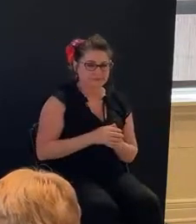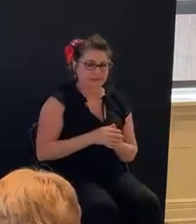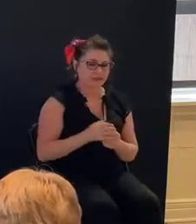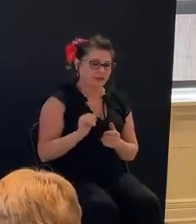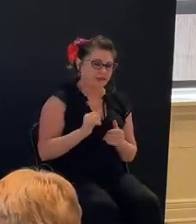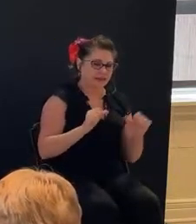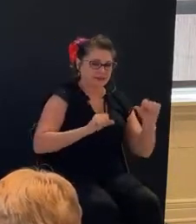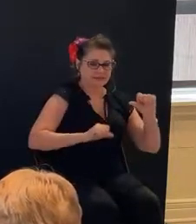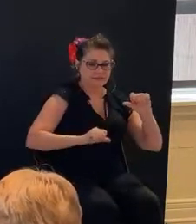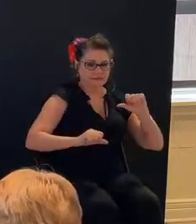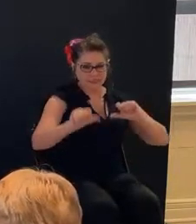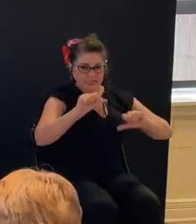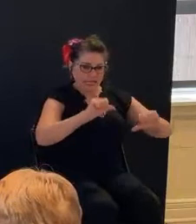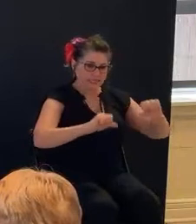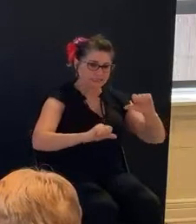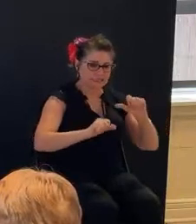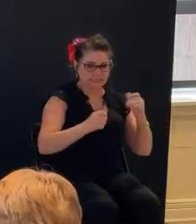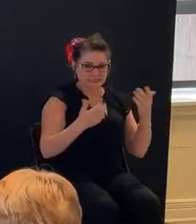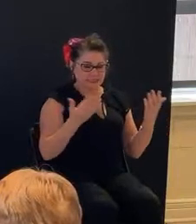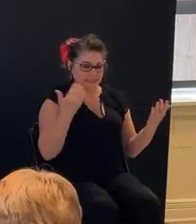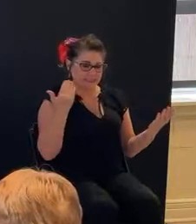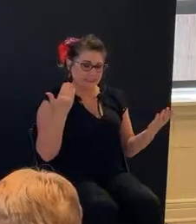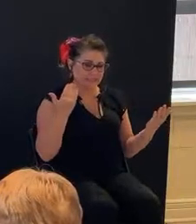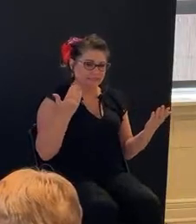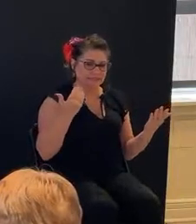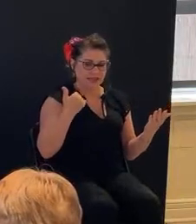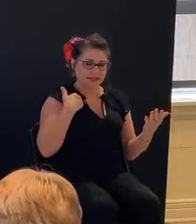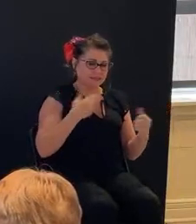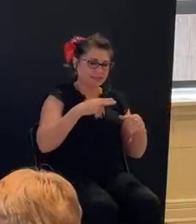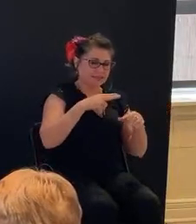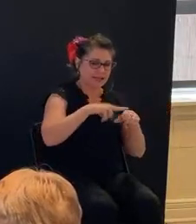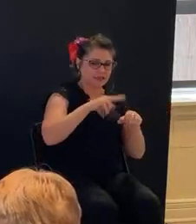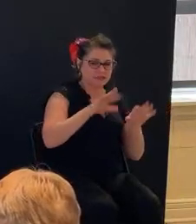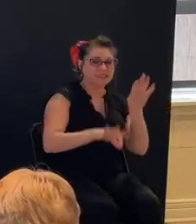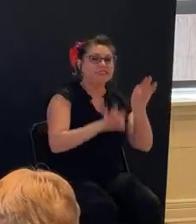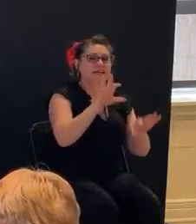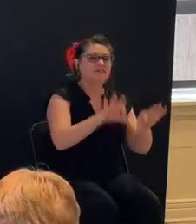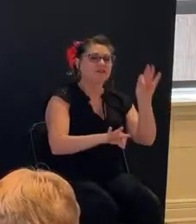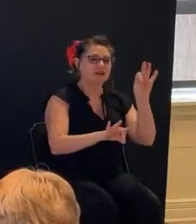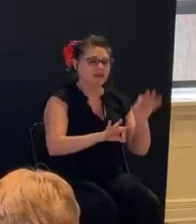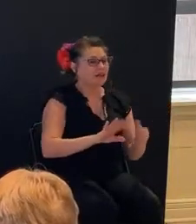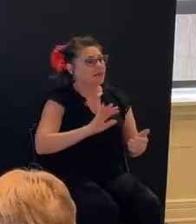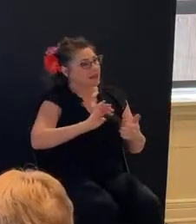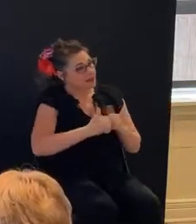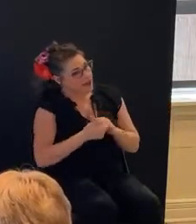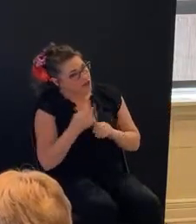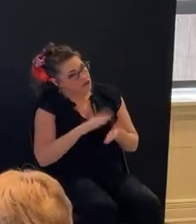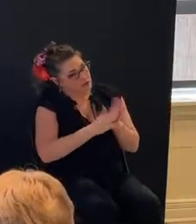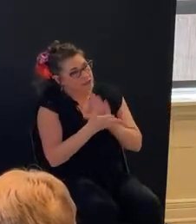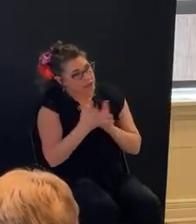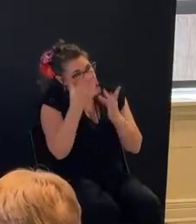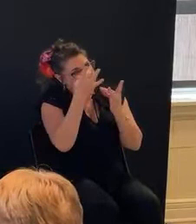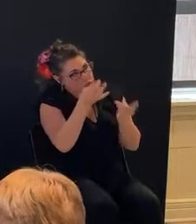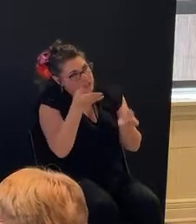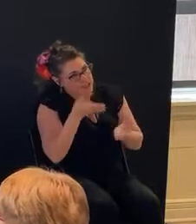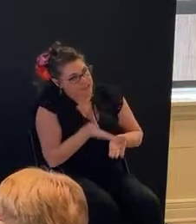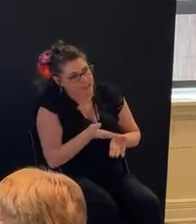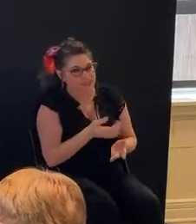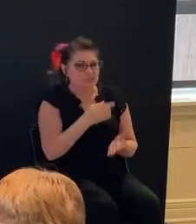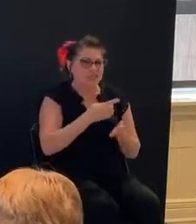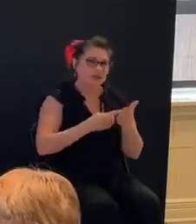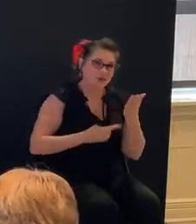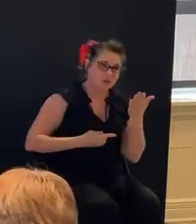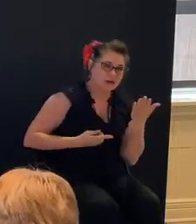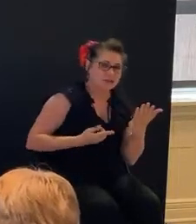is, naturally, there's a story of discovery there, you know. So how did you get interested in this? You know, what drew you